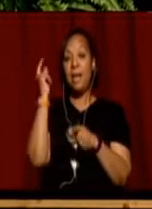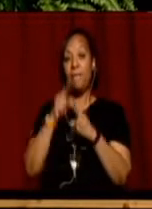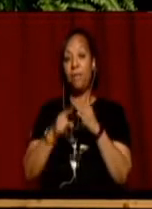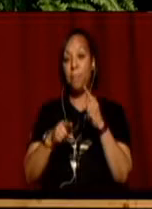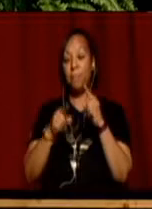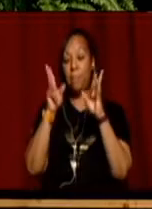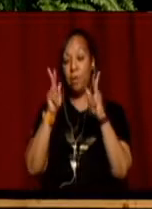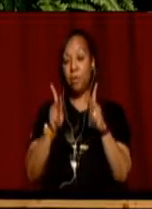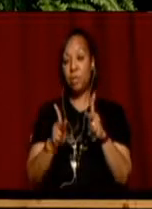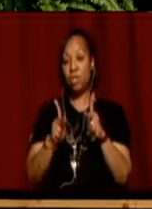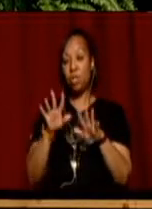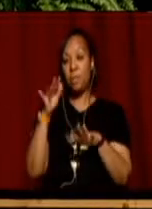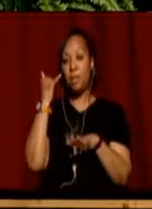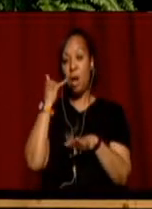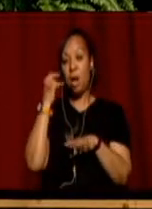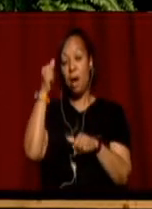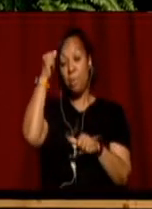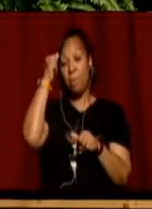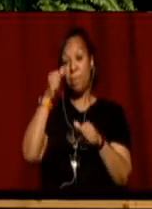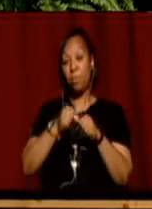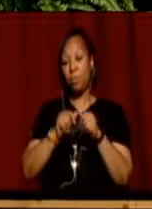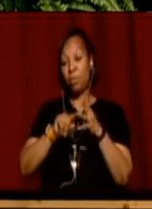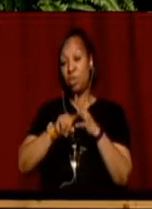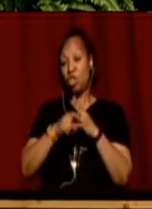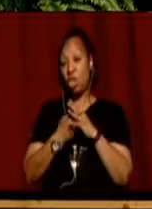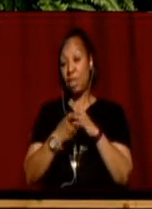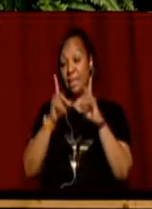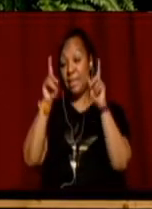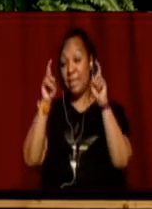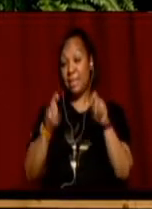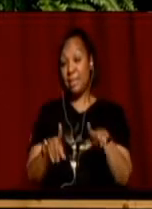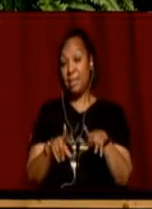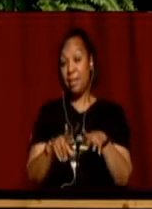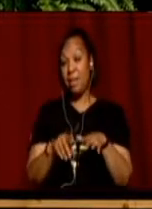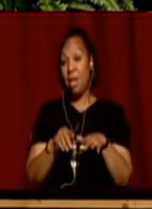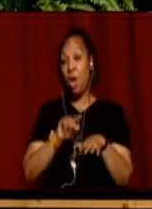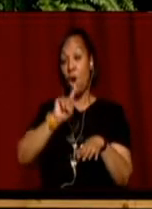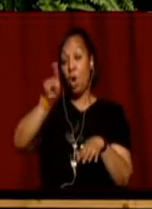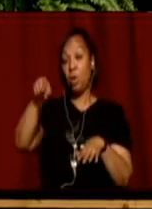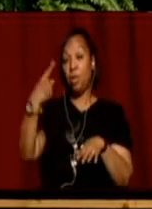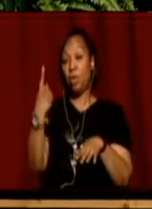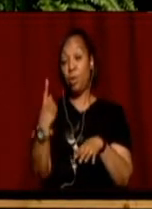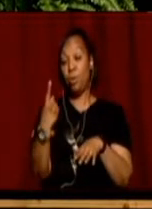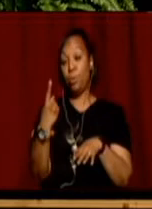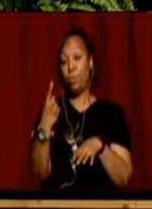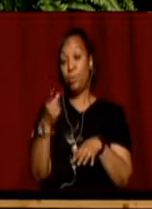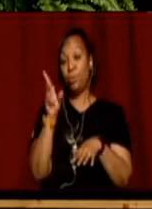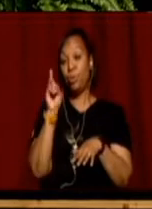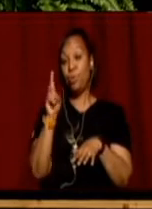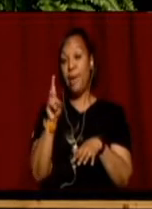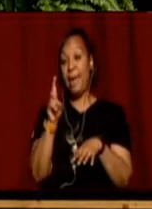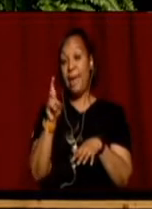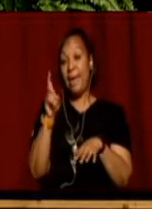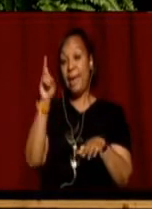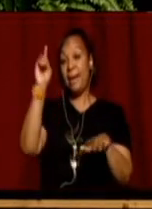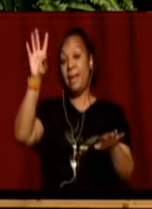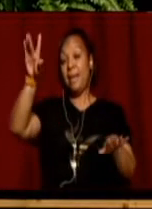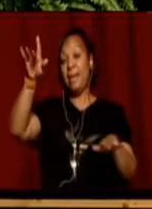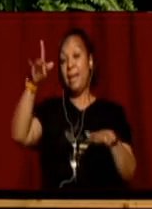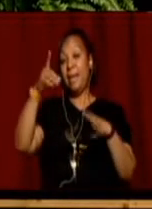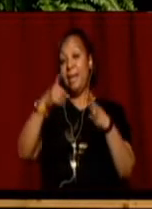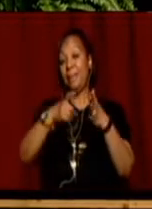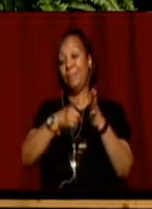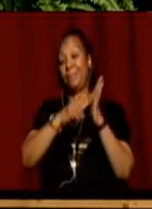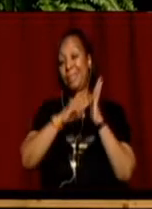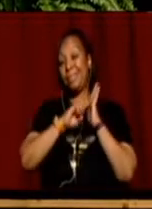get tested. I remember when we first started testing, they said only those who had certain symptoms should get